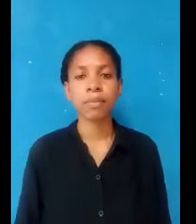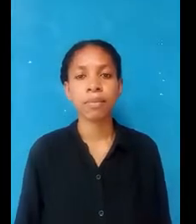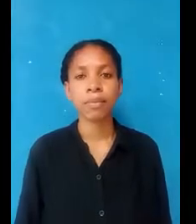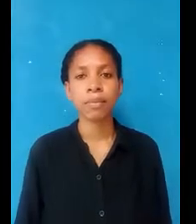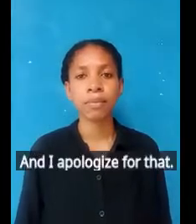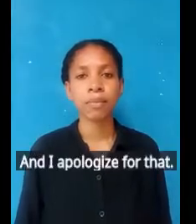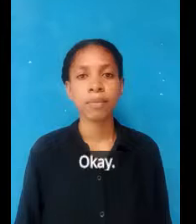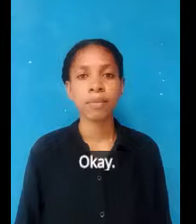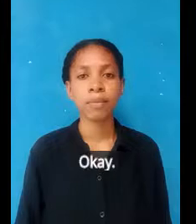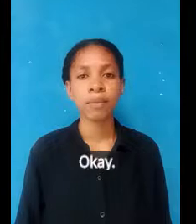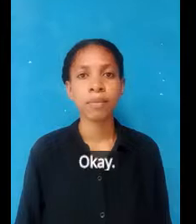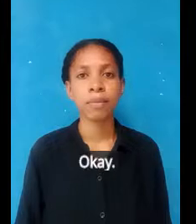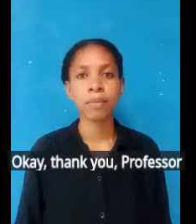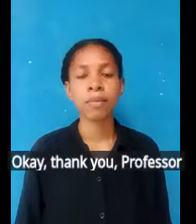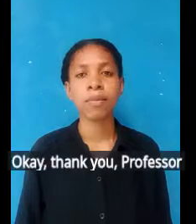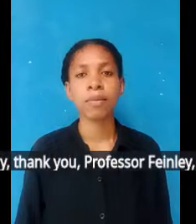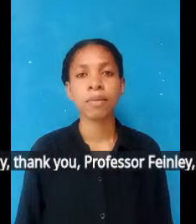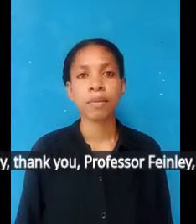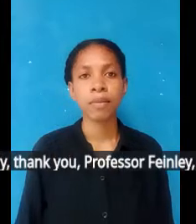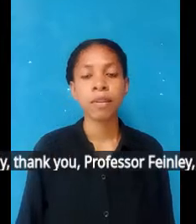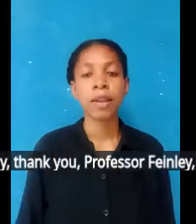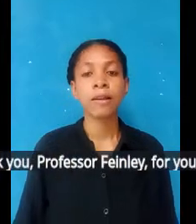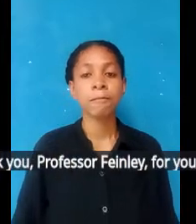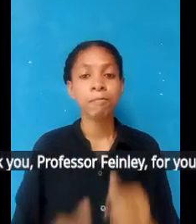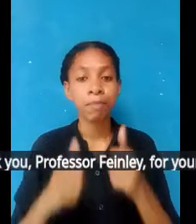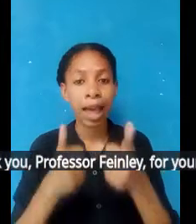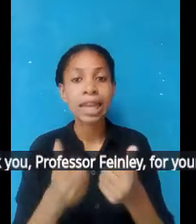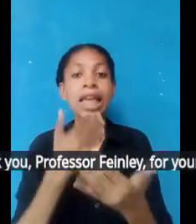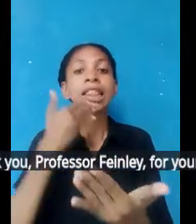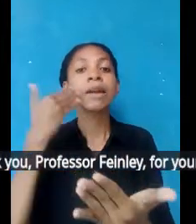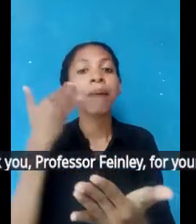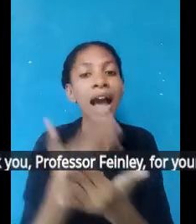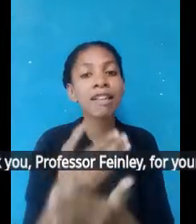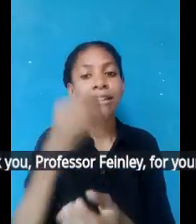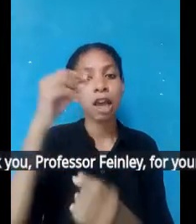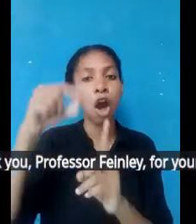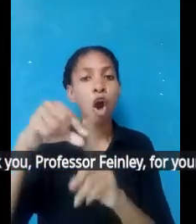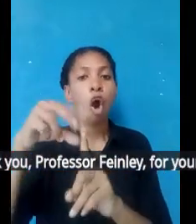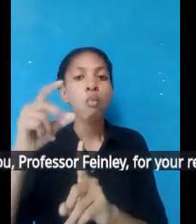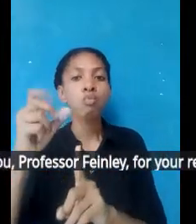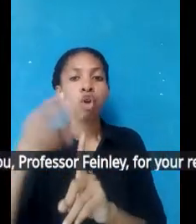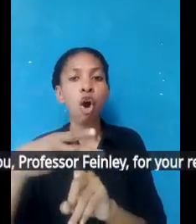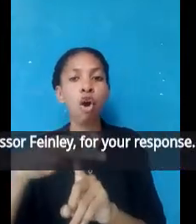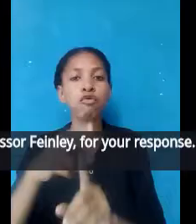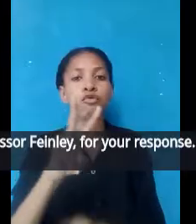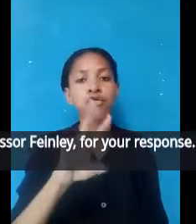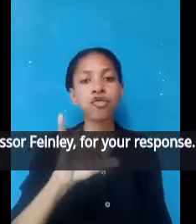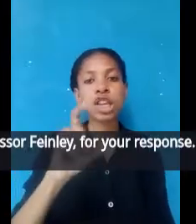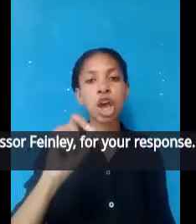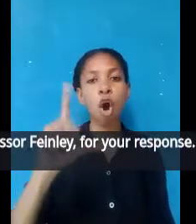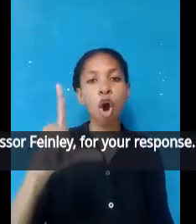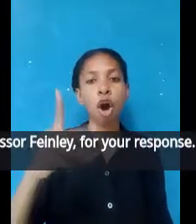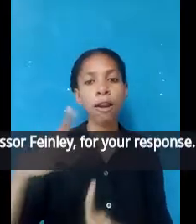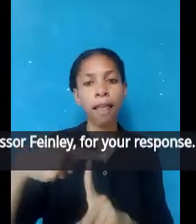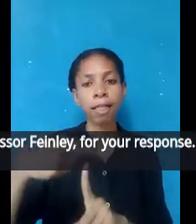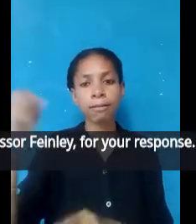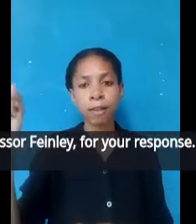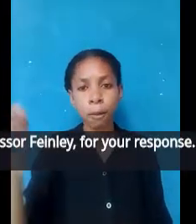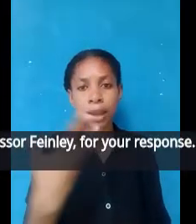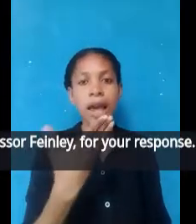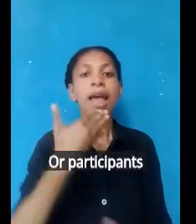Okay, thank you, Professor Violet, for your response. Okay, thank you very much, everyone, all